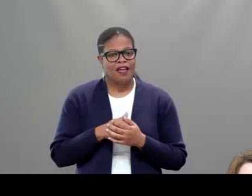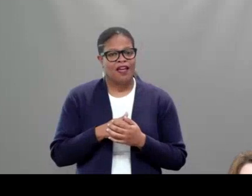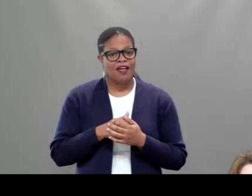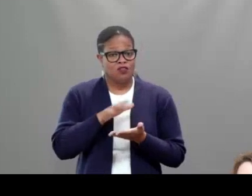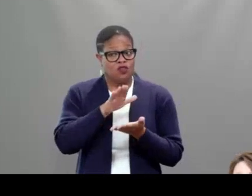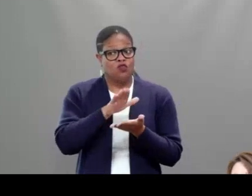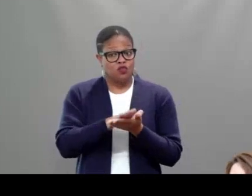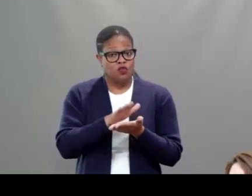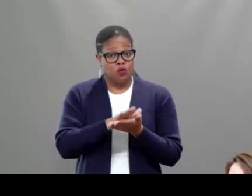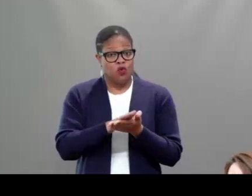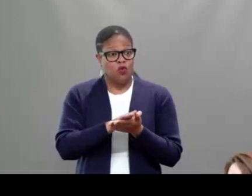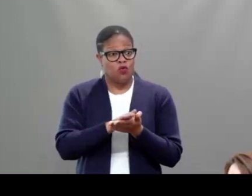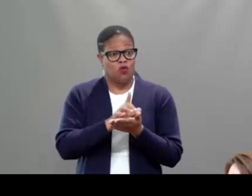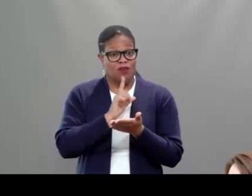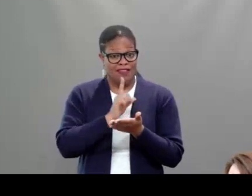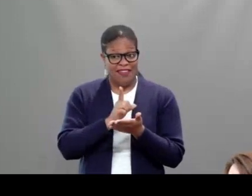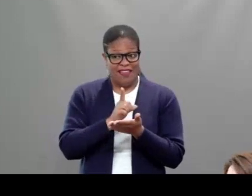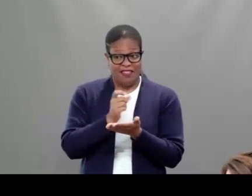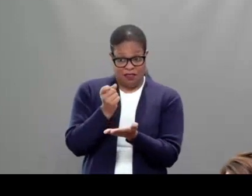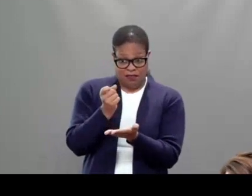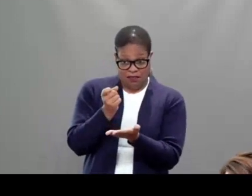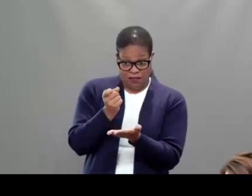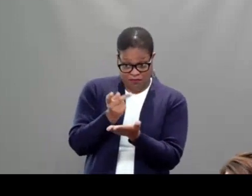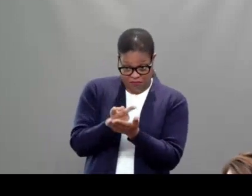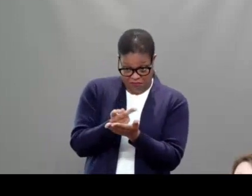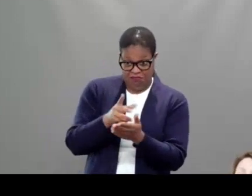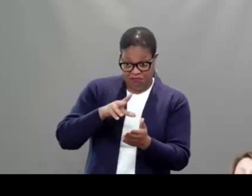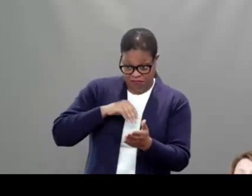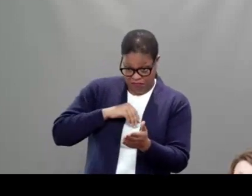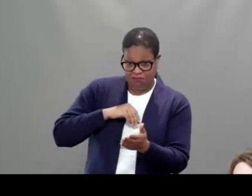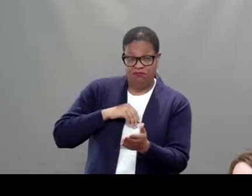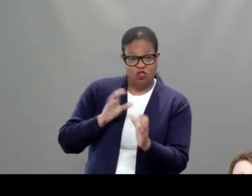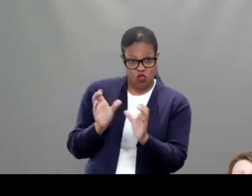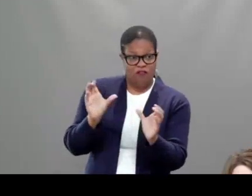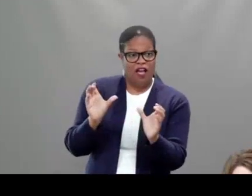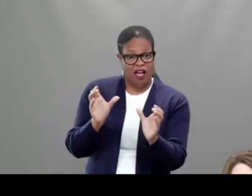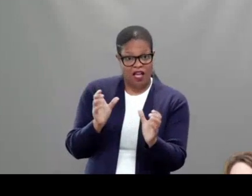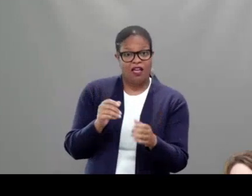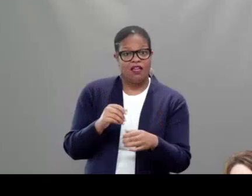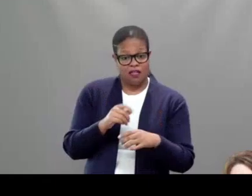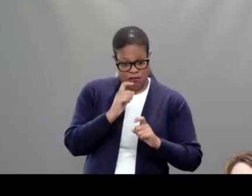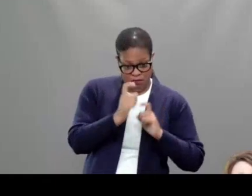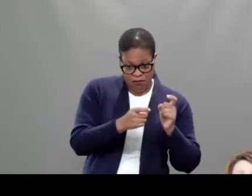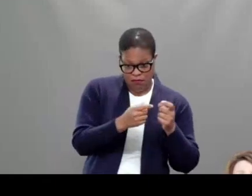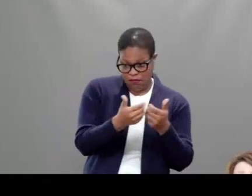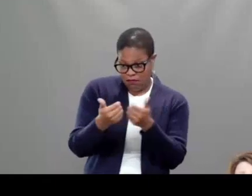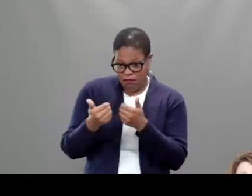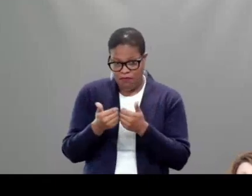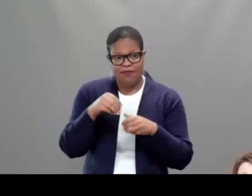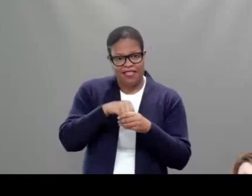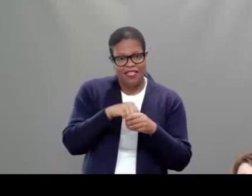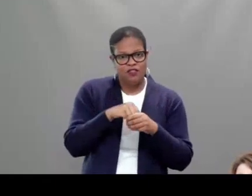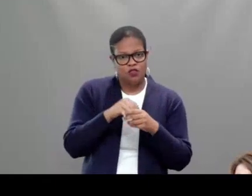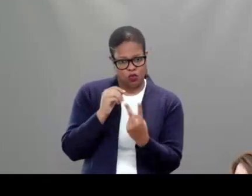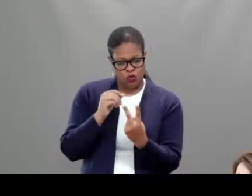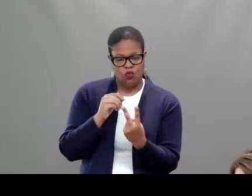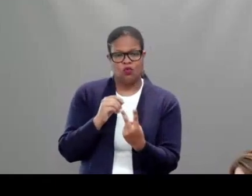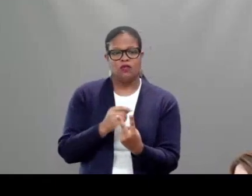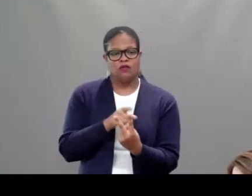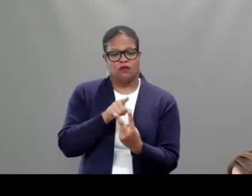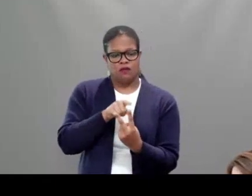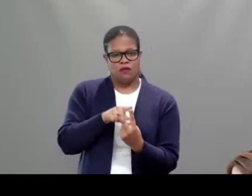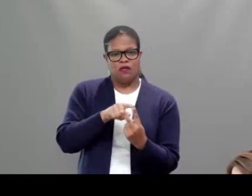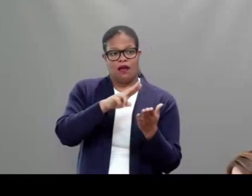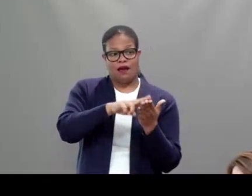the school is certifying those funds in 2 categories. One for